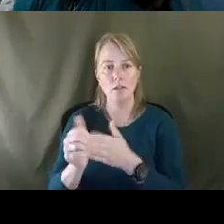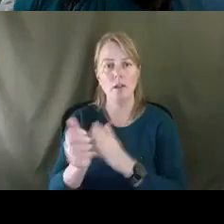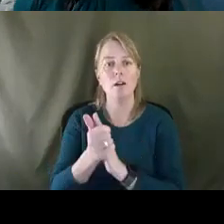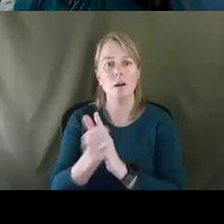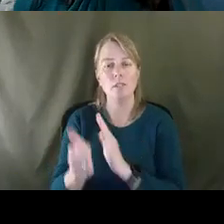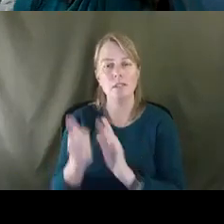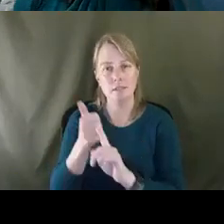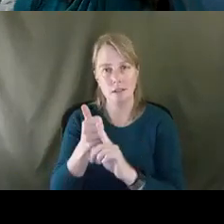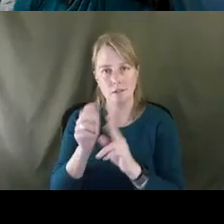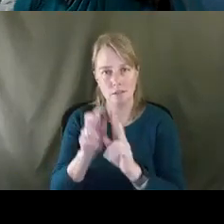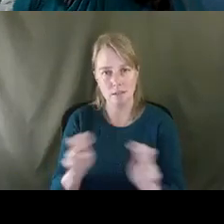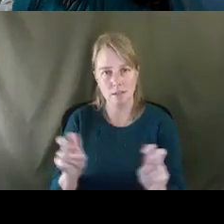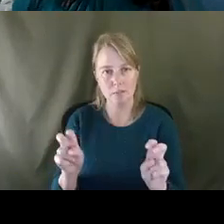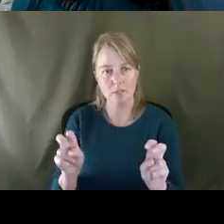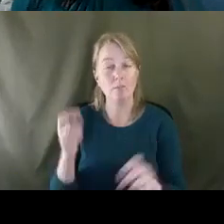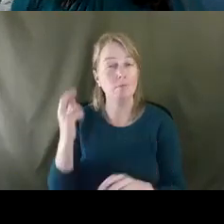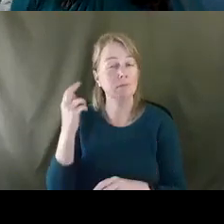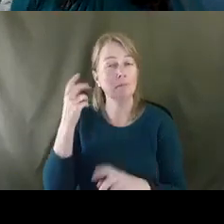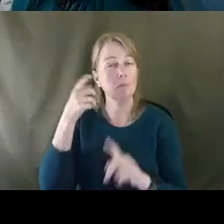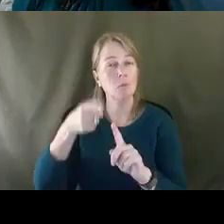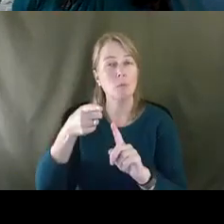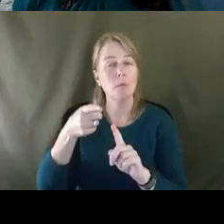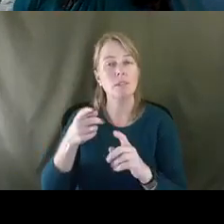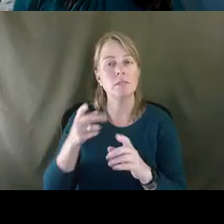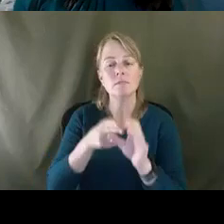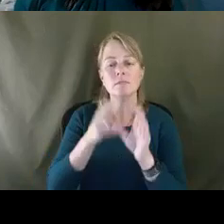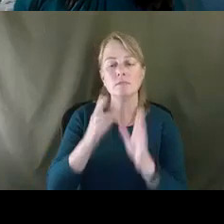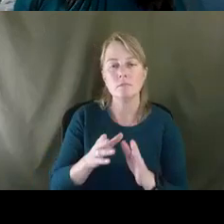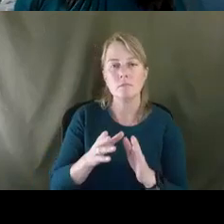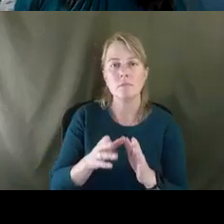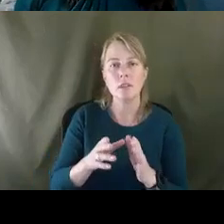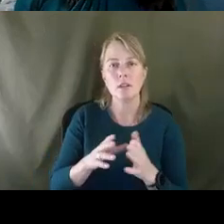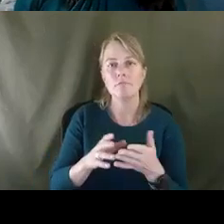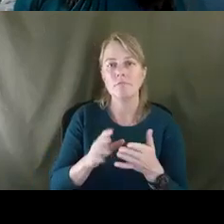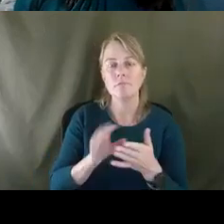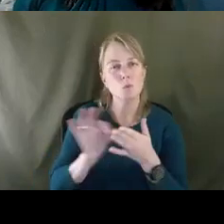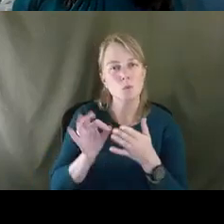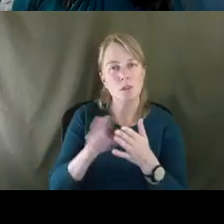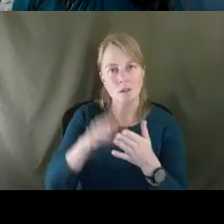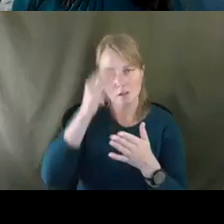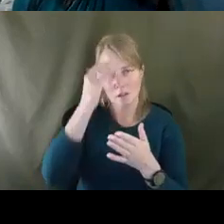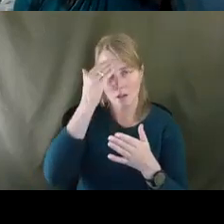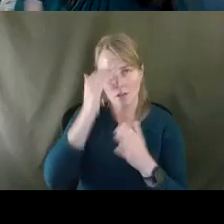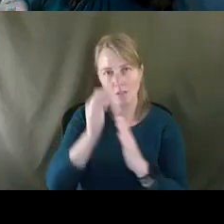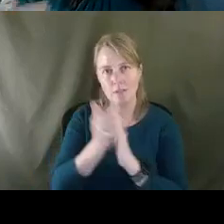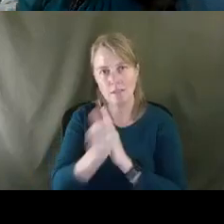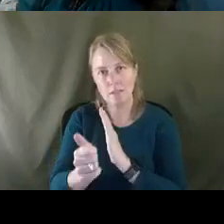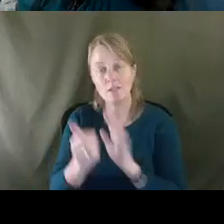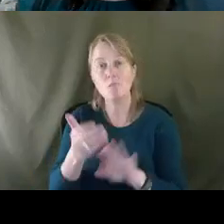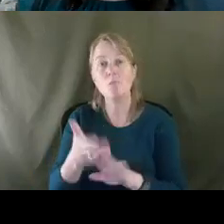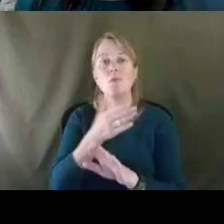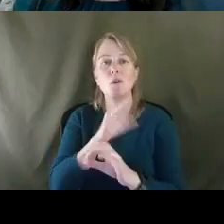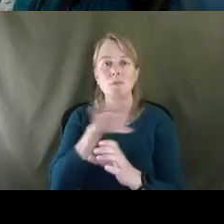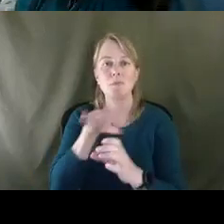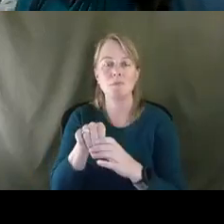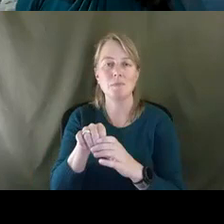Self-Assessment. Its main purpose is for participants to weigh their knowledge of those skills and competencies before participating